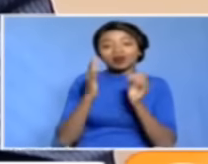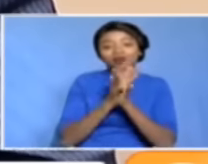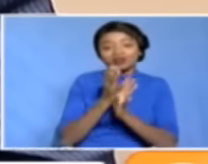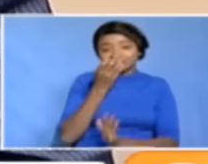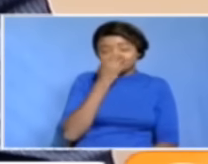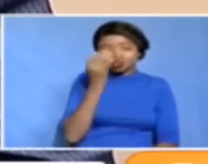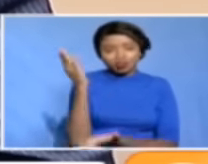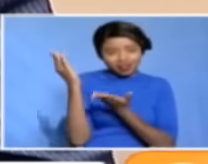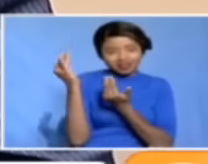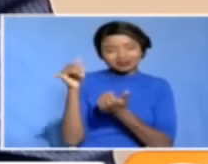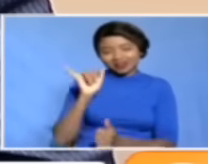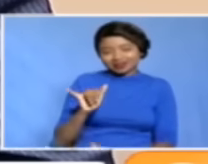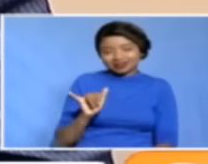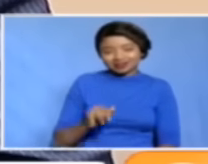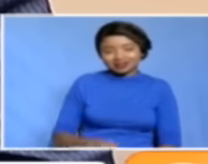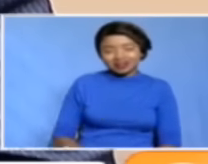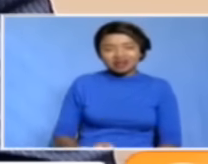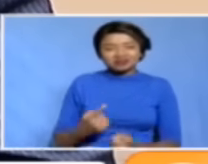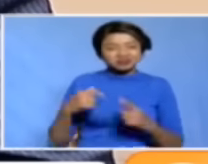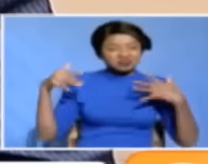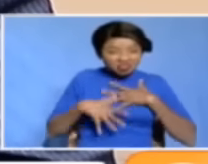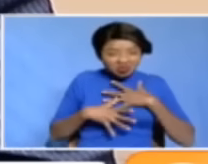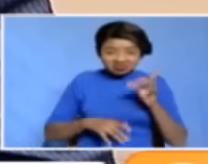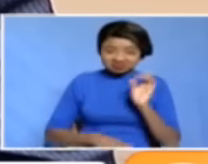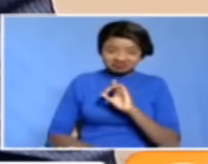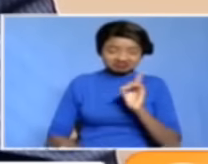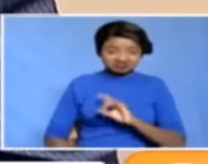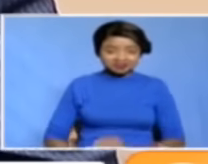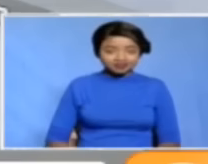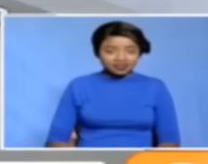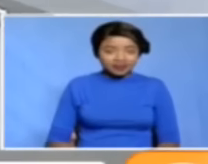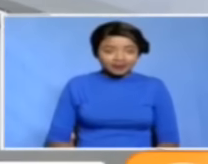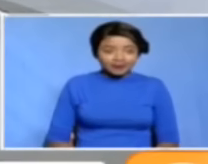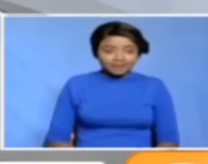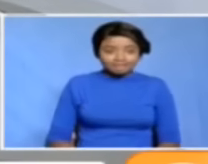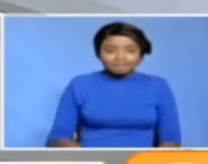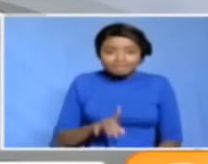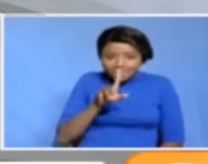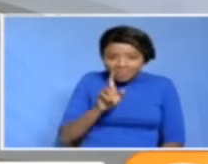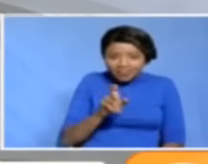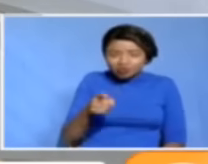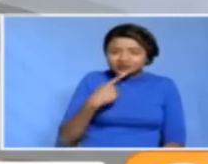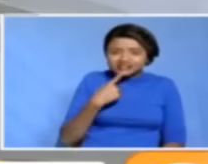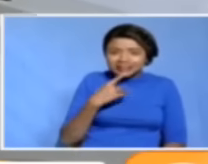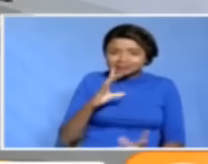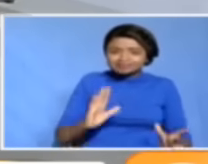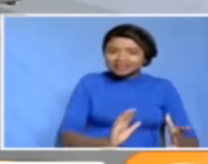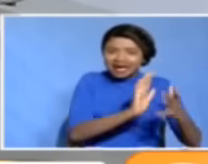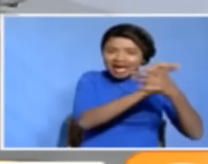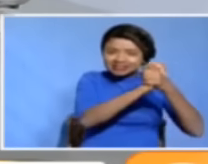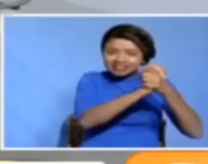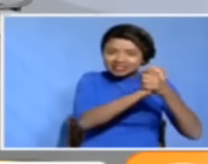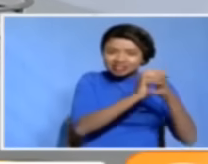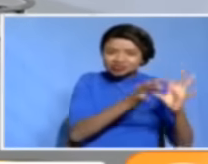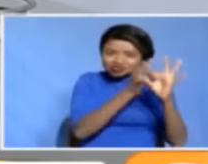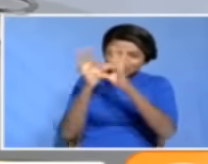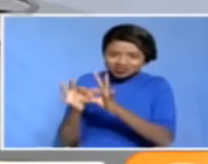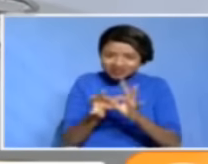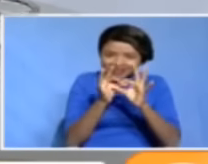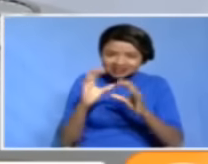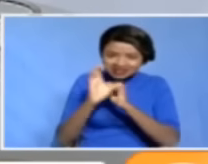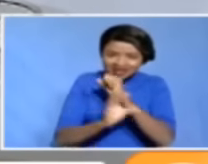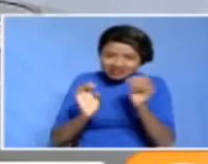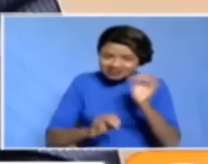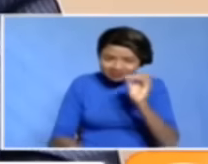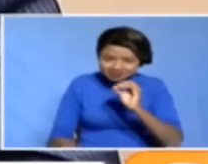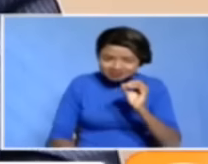we expected this, so we are not shocked. But you say the handshake is not entirely uniting the country. That's what you're saying. No, what I'm saying, because I have to